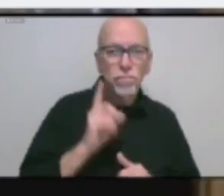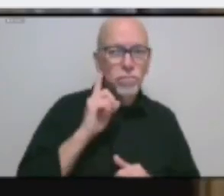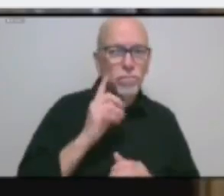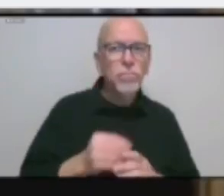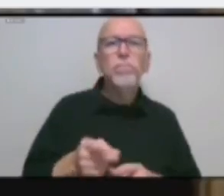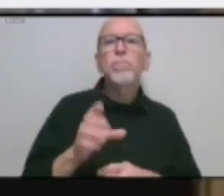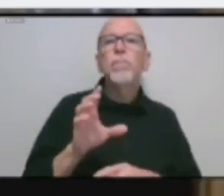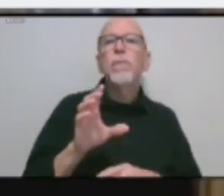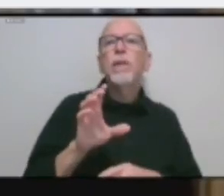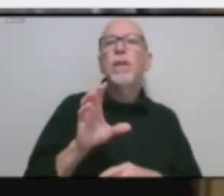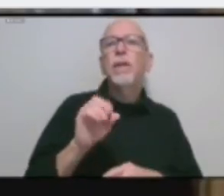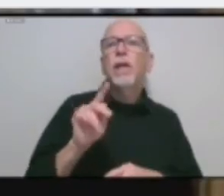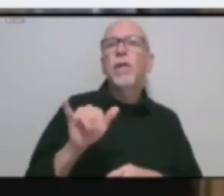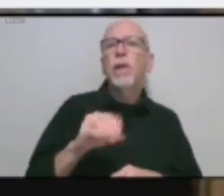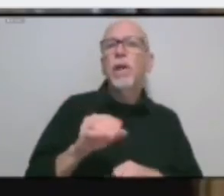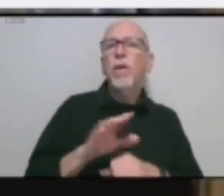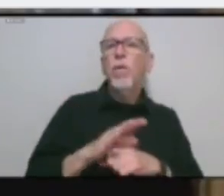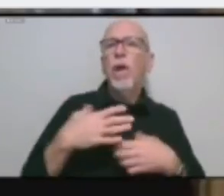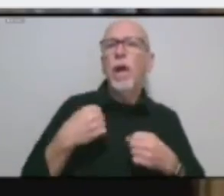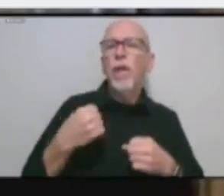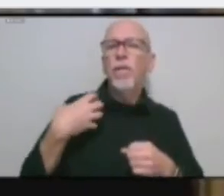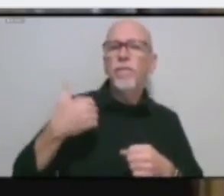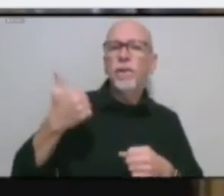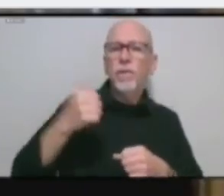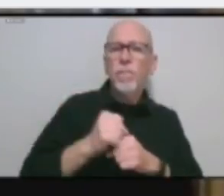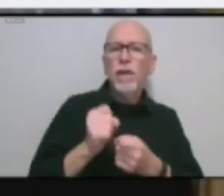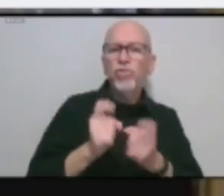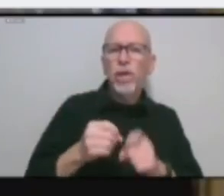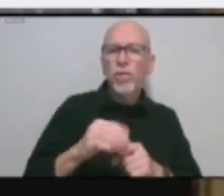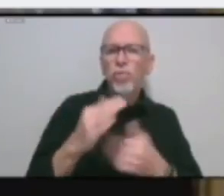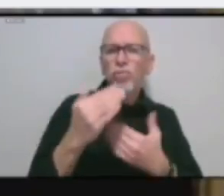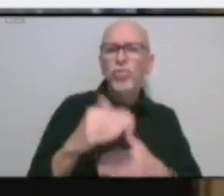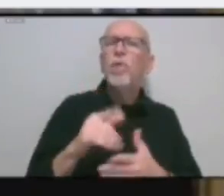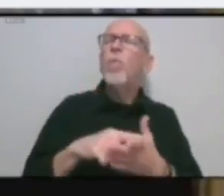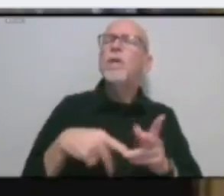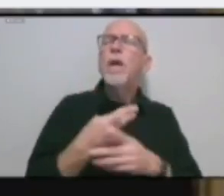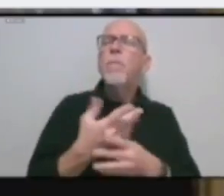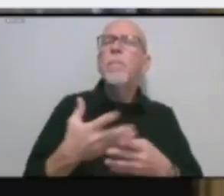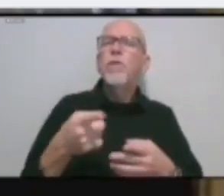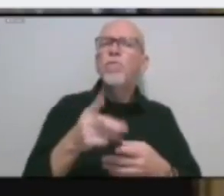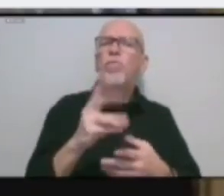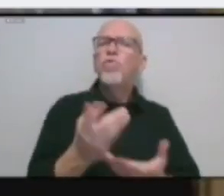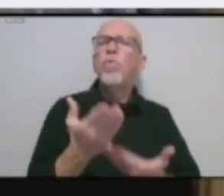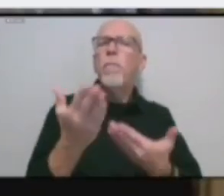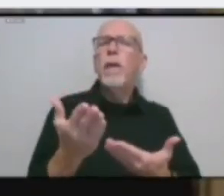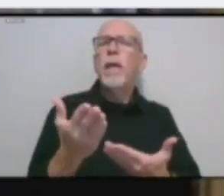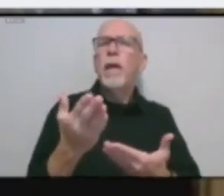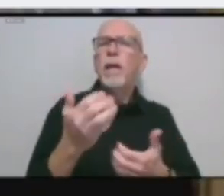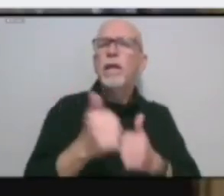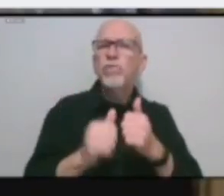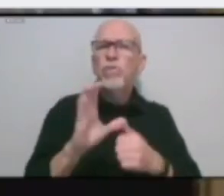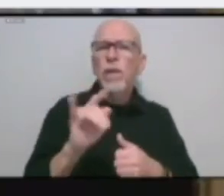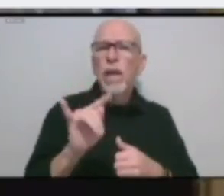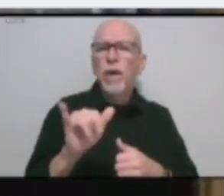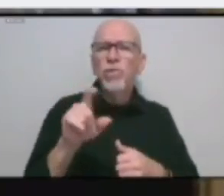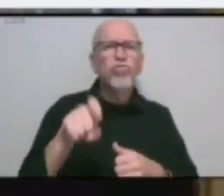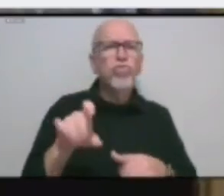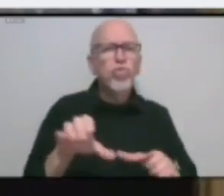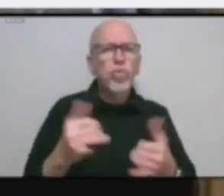county and local health officials to make changes and restrictions. What types of things would you maybe recommend county by county be doing right